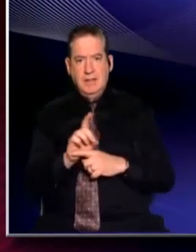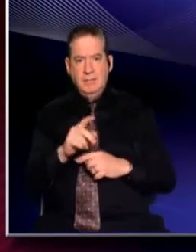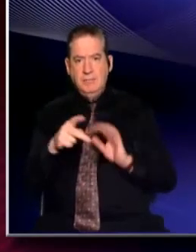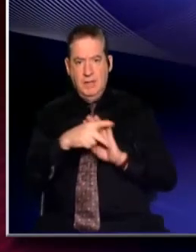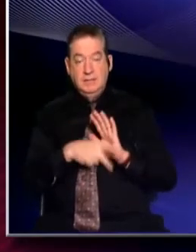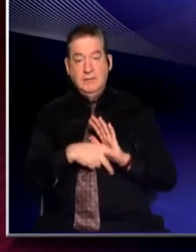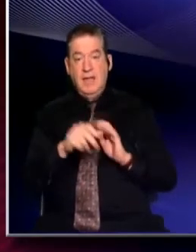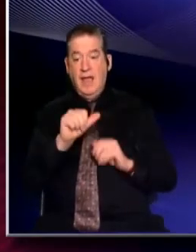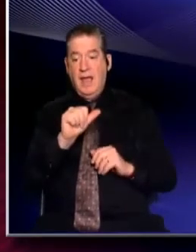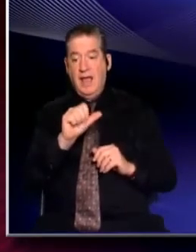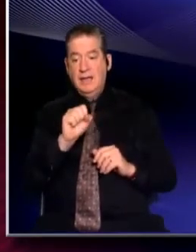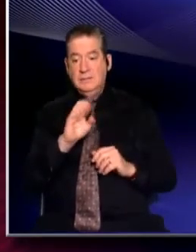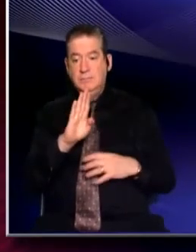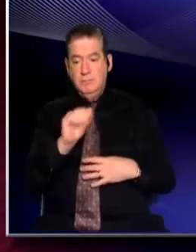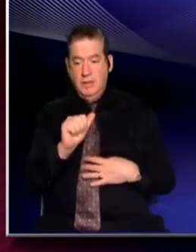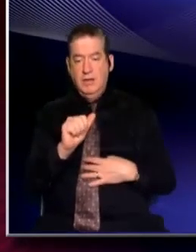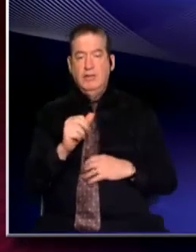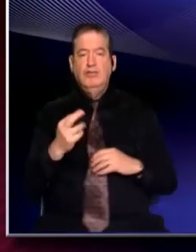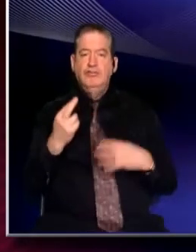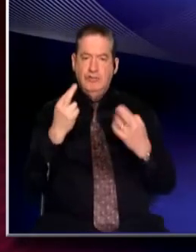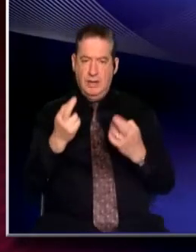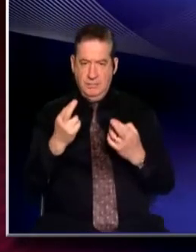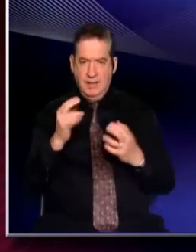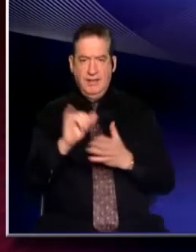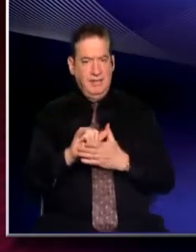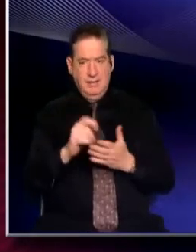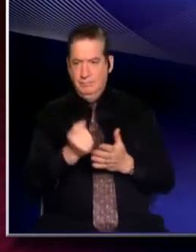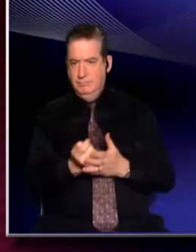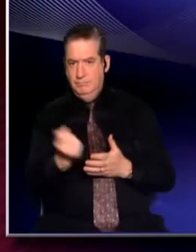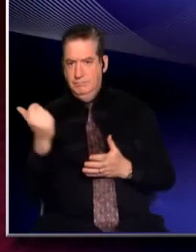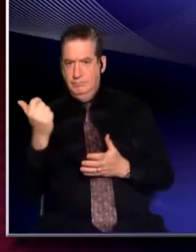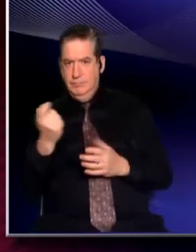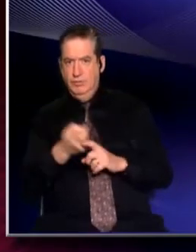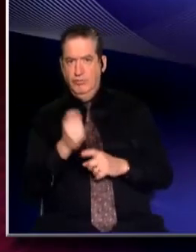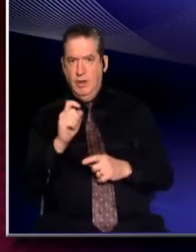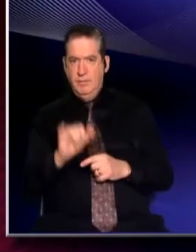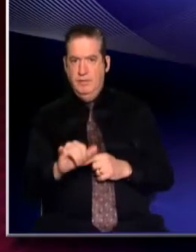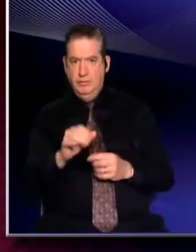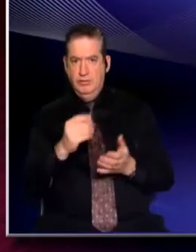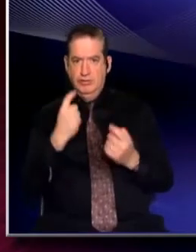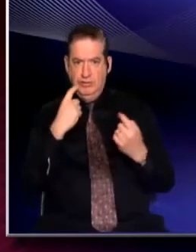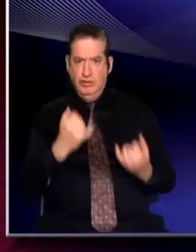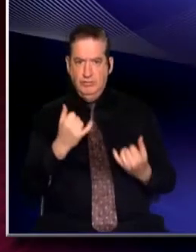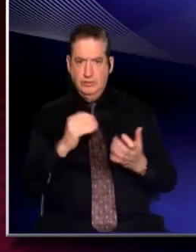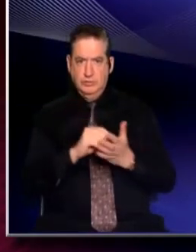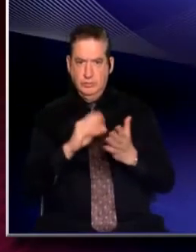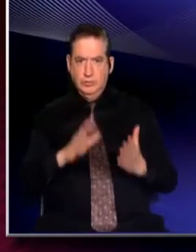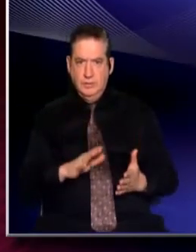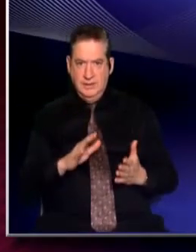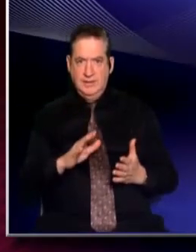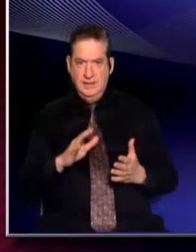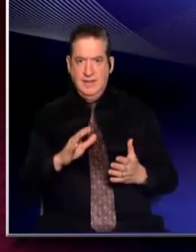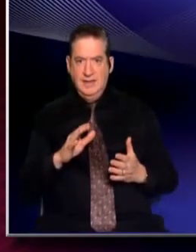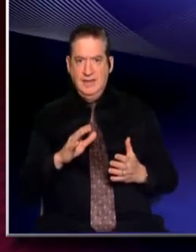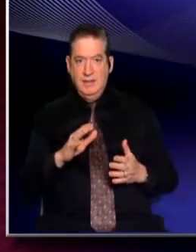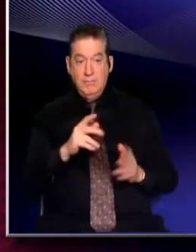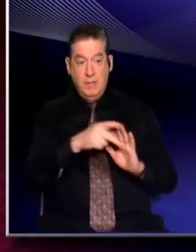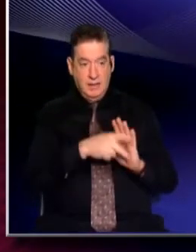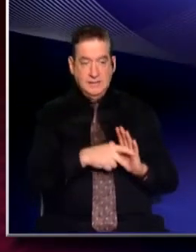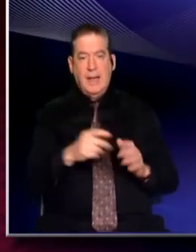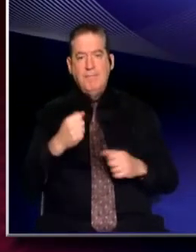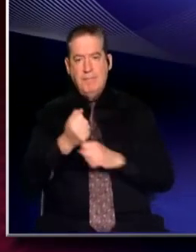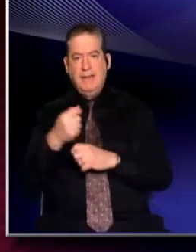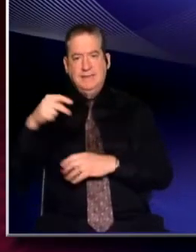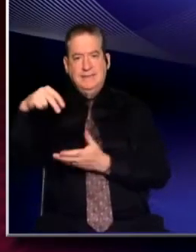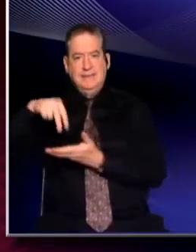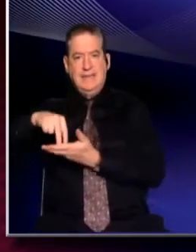has recommended that that be carved out of their current student discipline policies and made its own standalone policy.